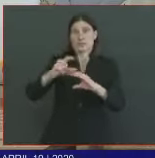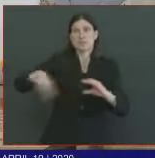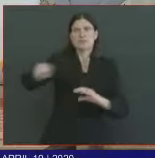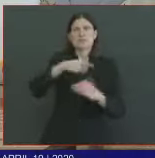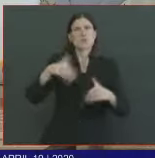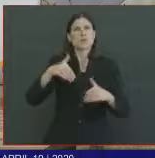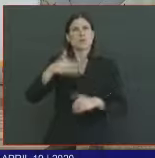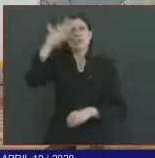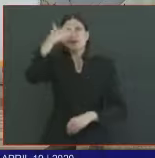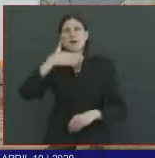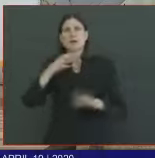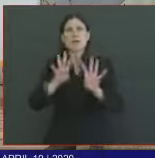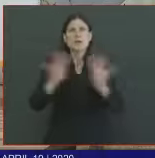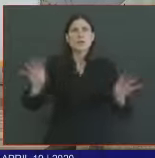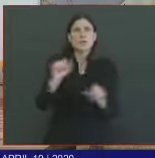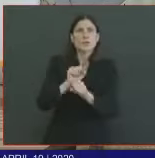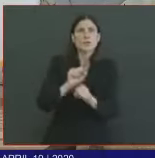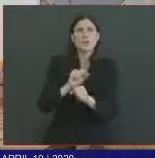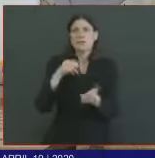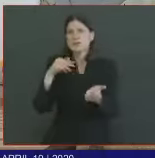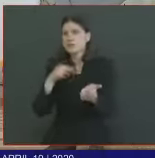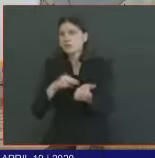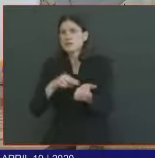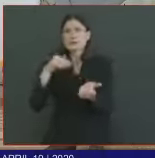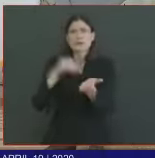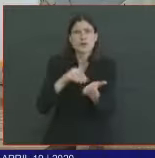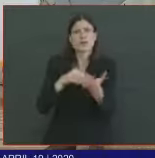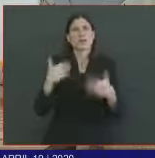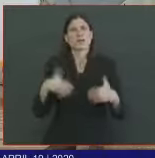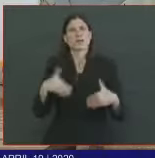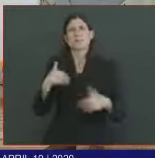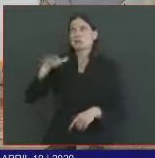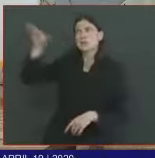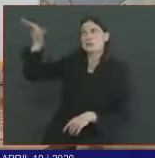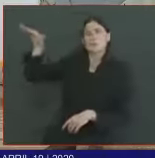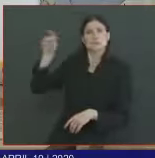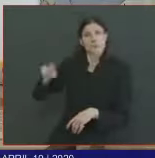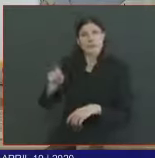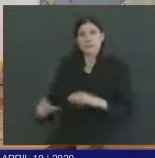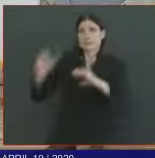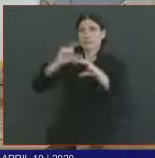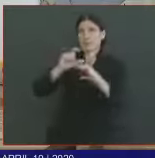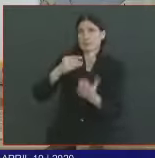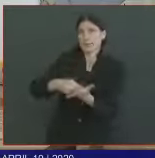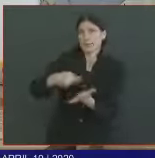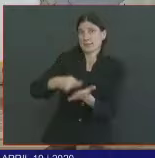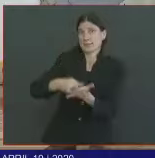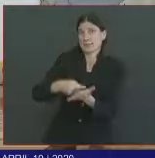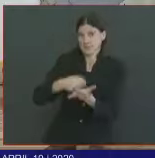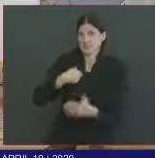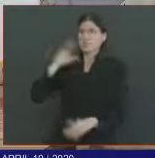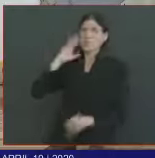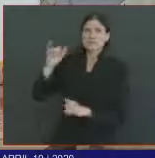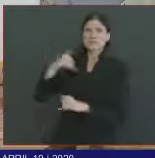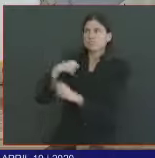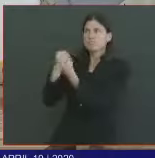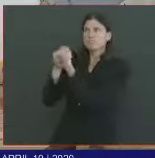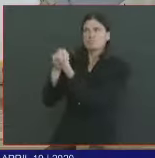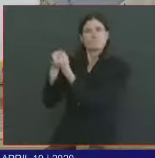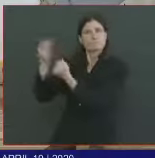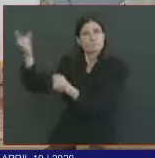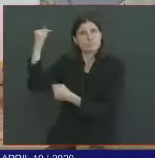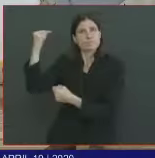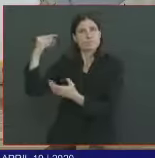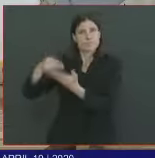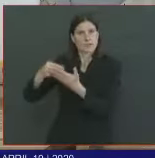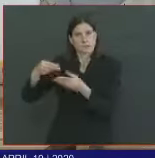something happen. This next question may be on the minds of many. John DePietro asks, can you share your thoughts on hair salons? Could they begin to